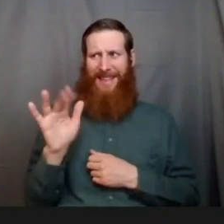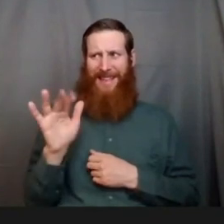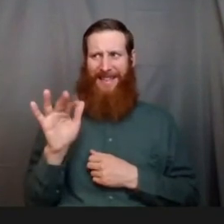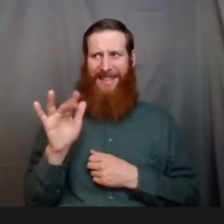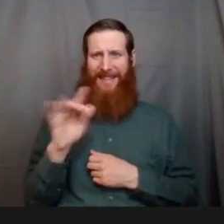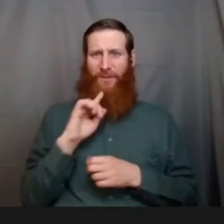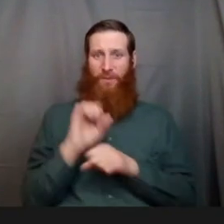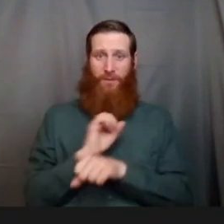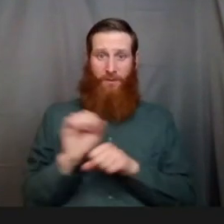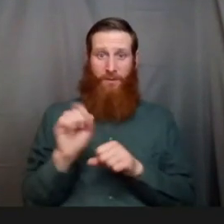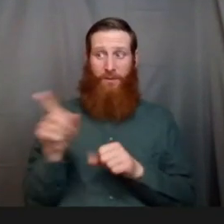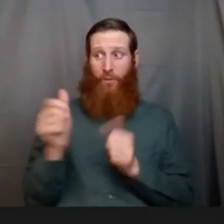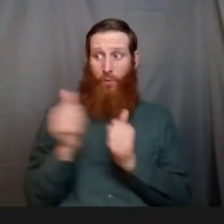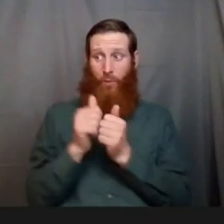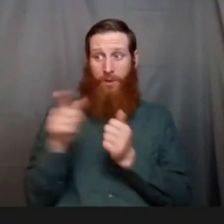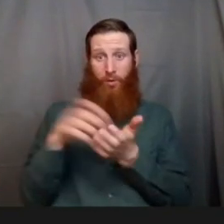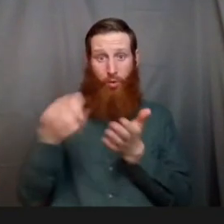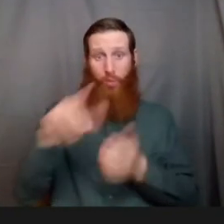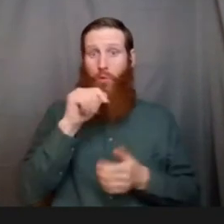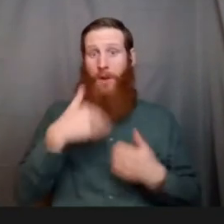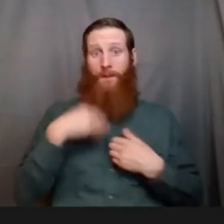with IEPs.